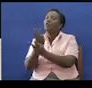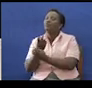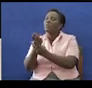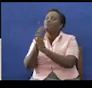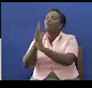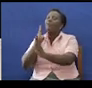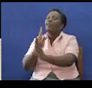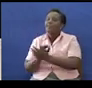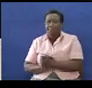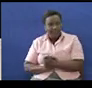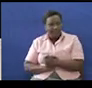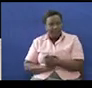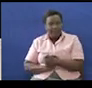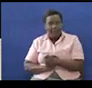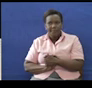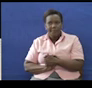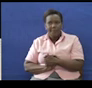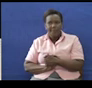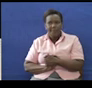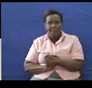to stand in a queue